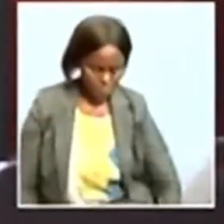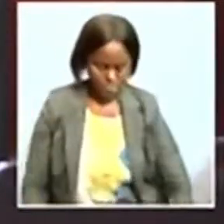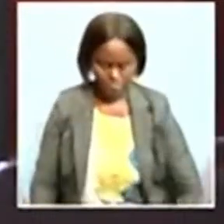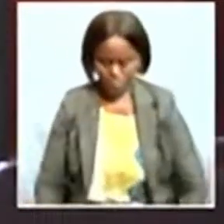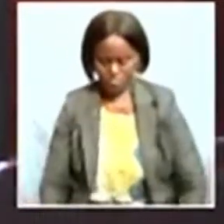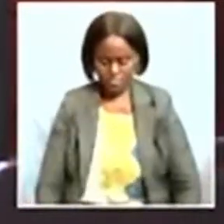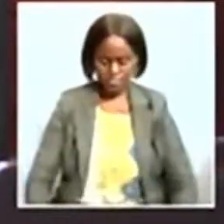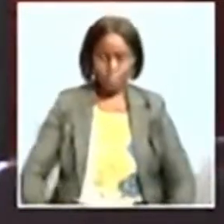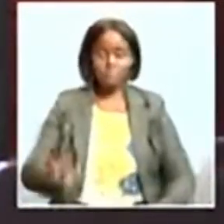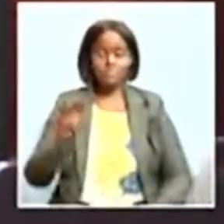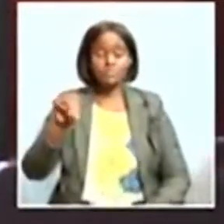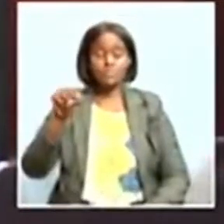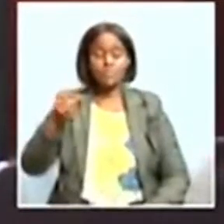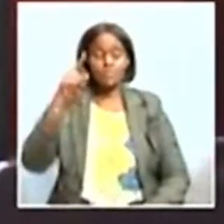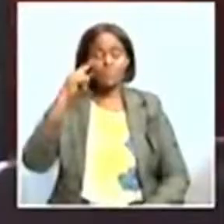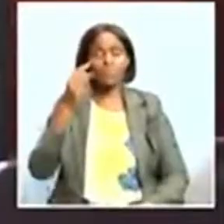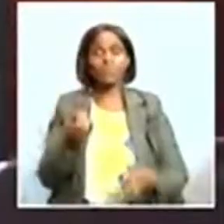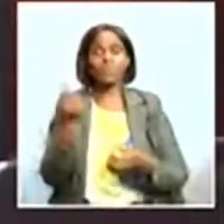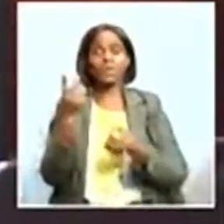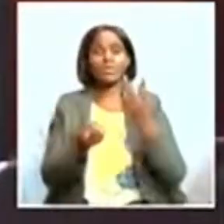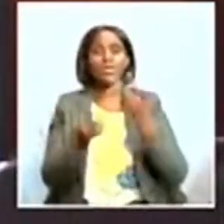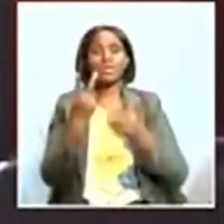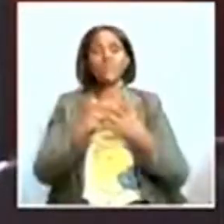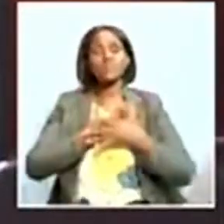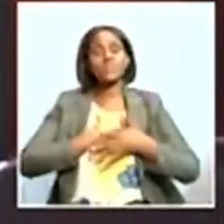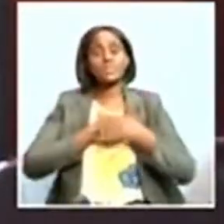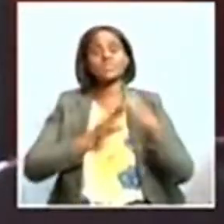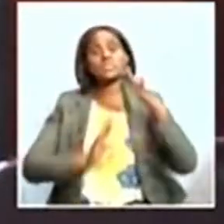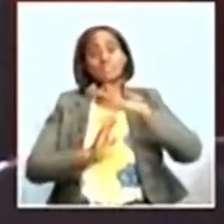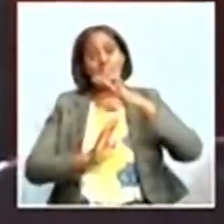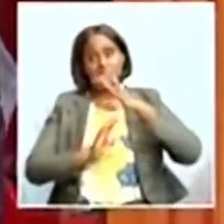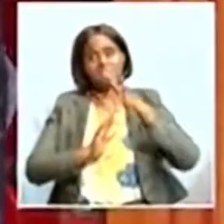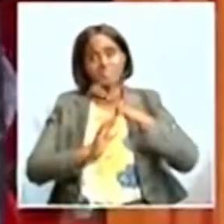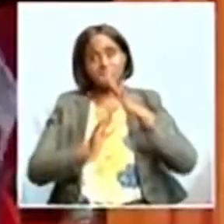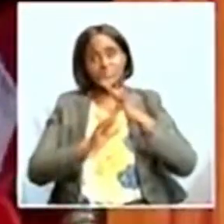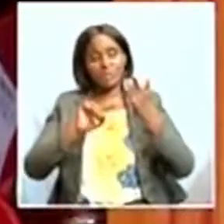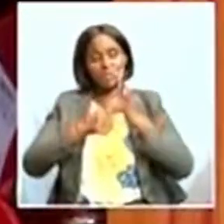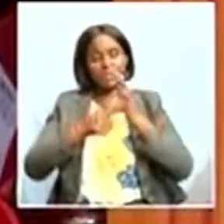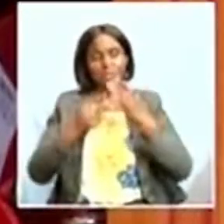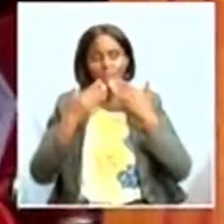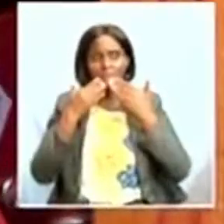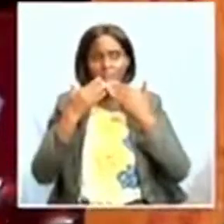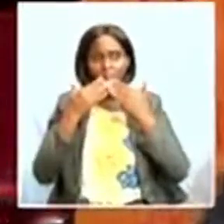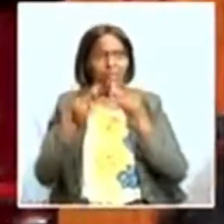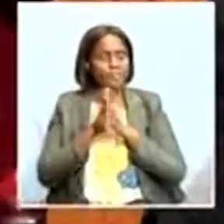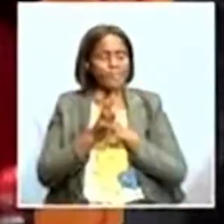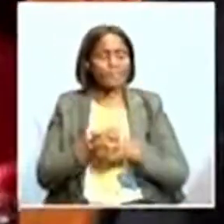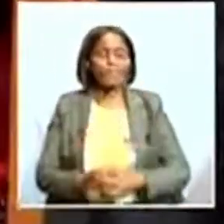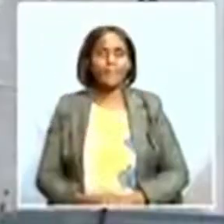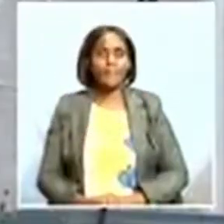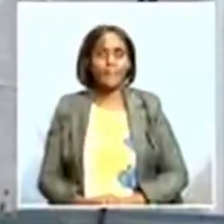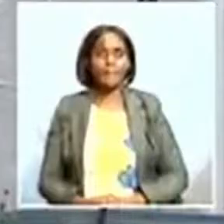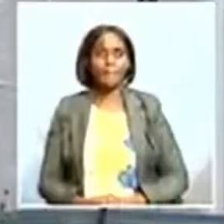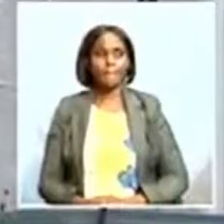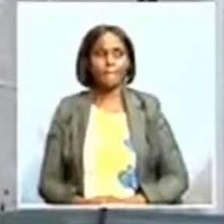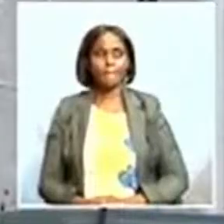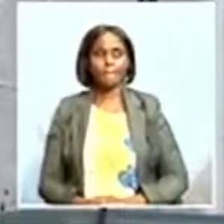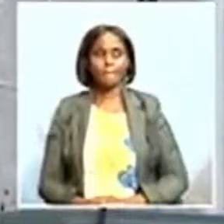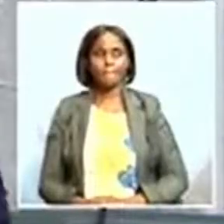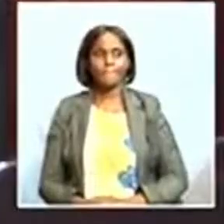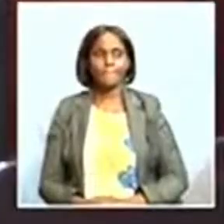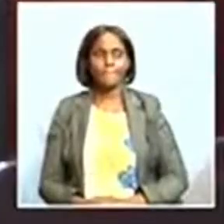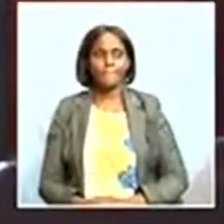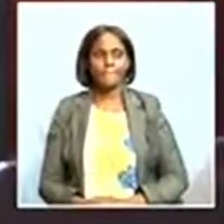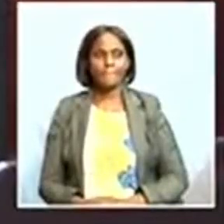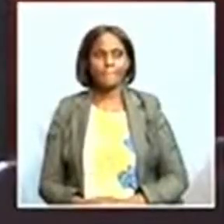The honorable member for Kabwata, please be precise to the point. I'm grateful, Madam. I'm grateful, Madam